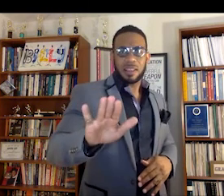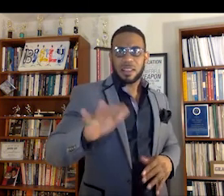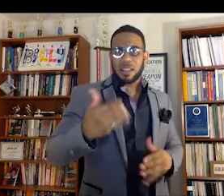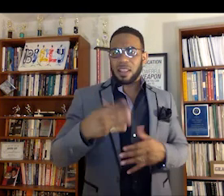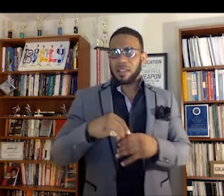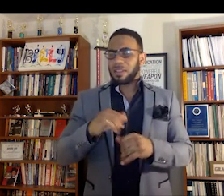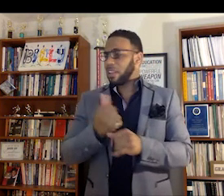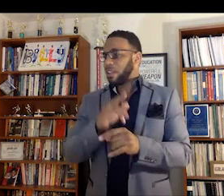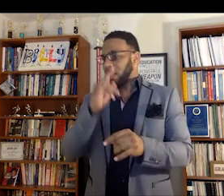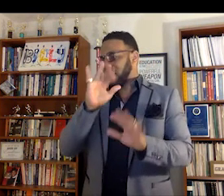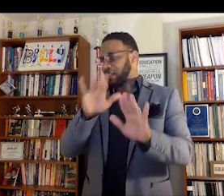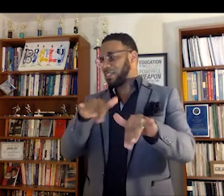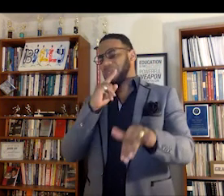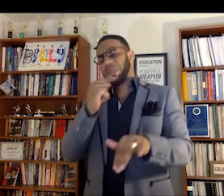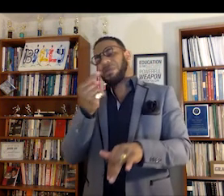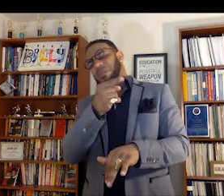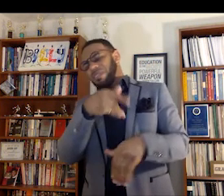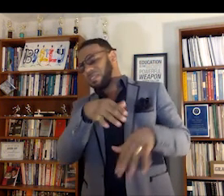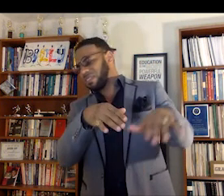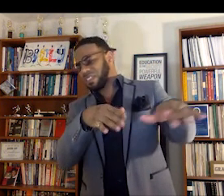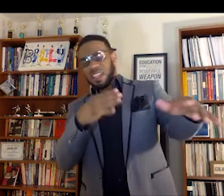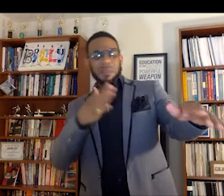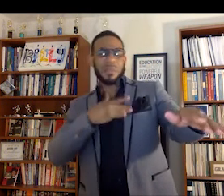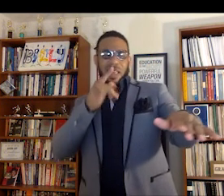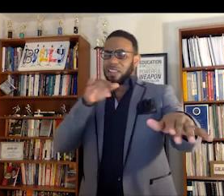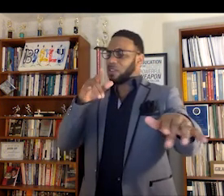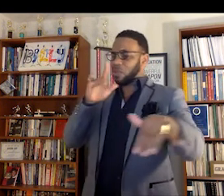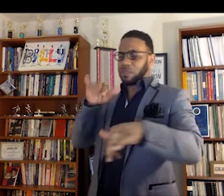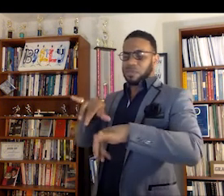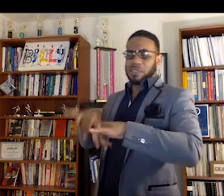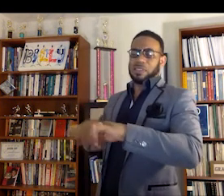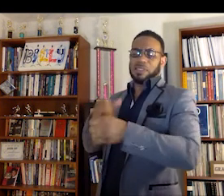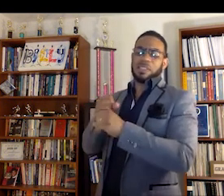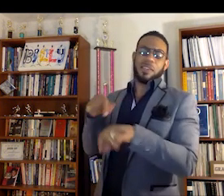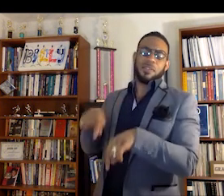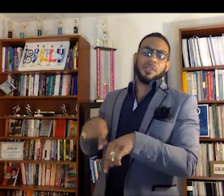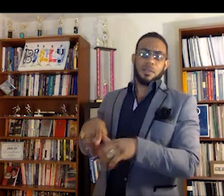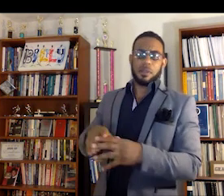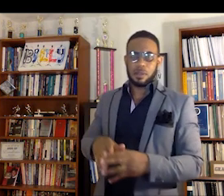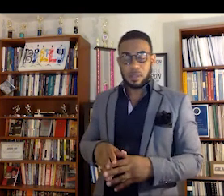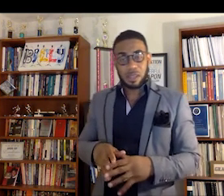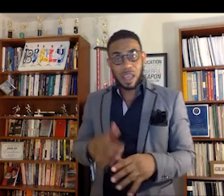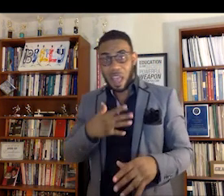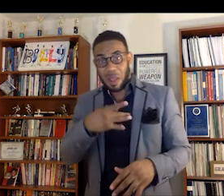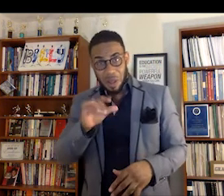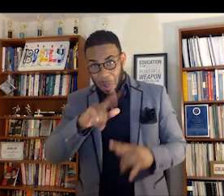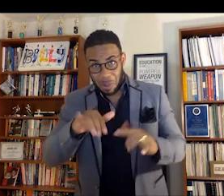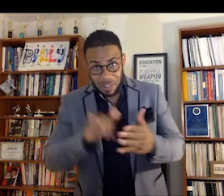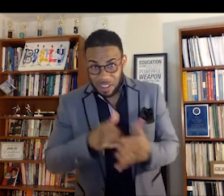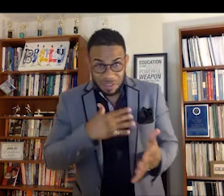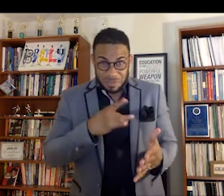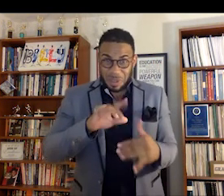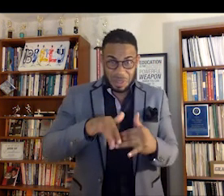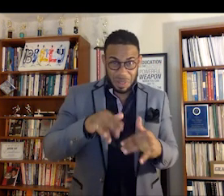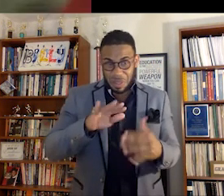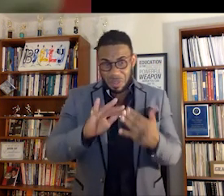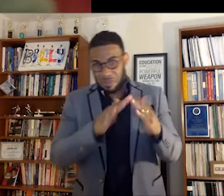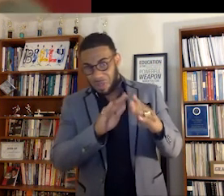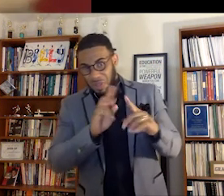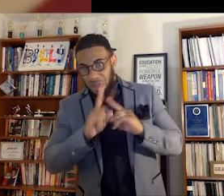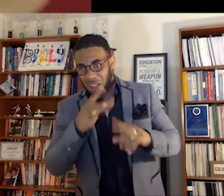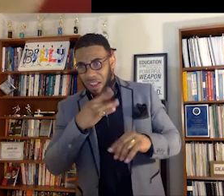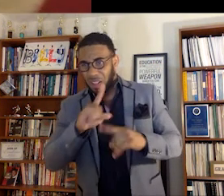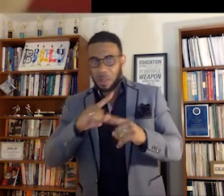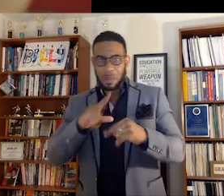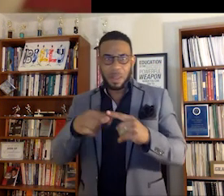means that your kid just be over there and, my kid will just be safe from you. Because I don't like all that. I don't like that village talk. I don't like that